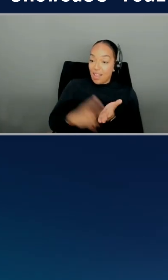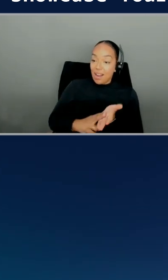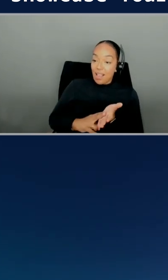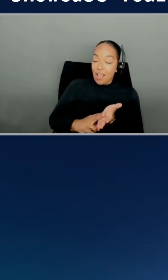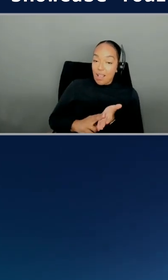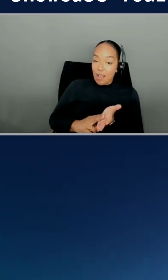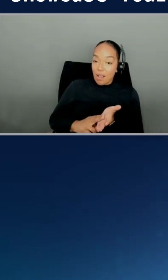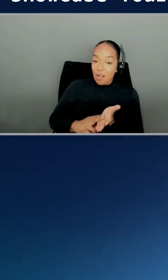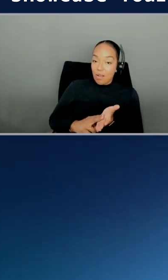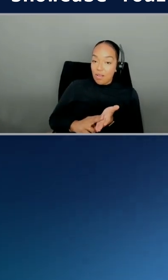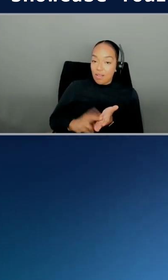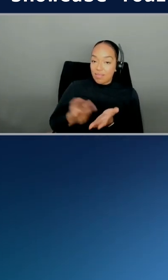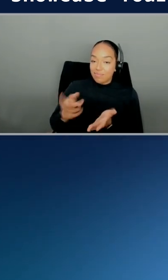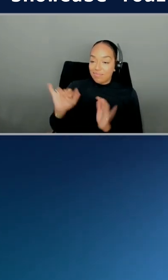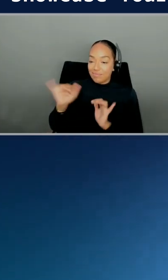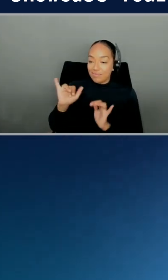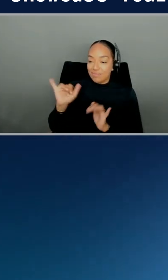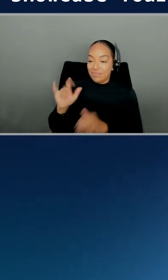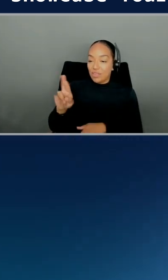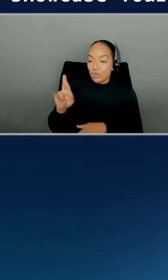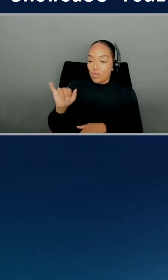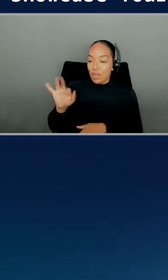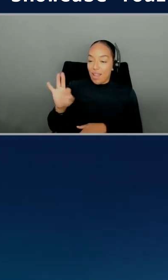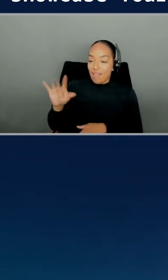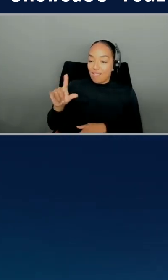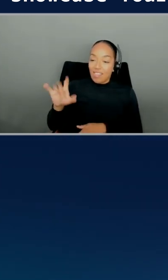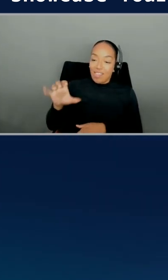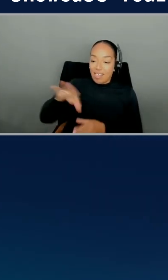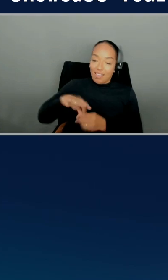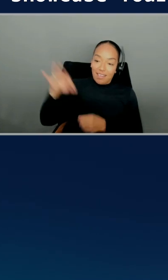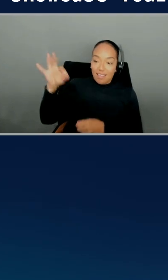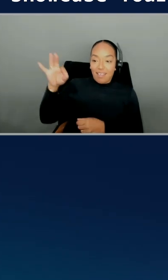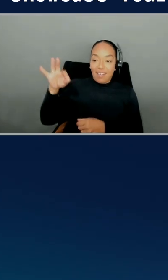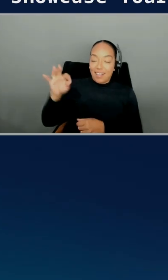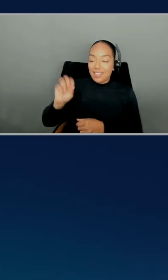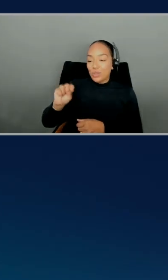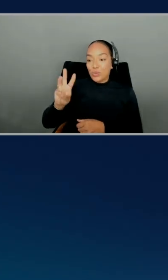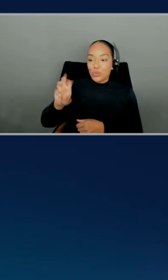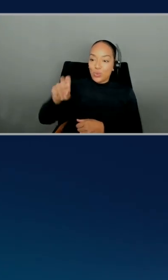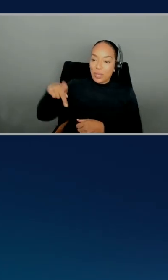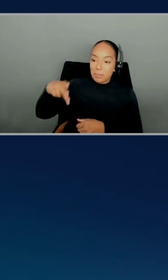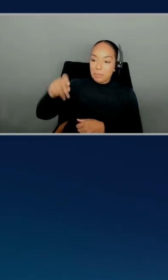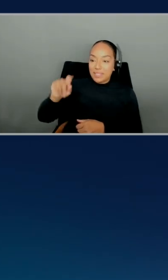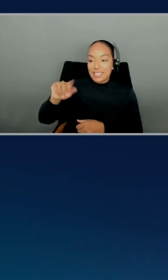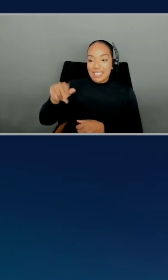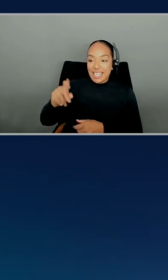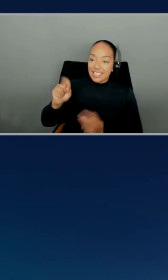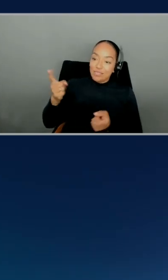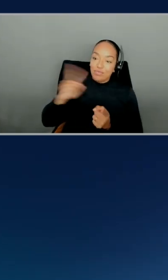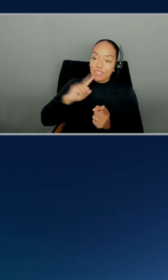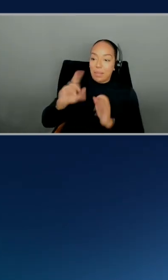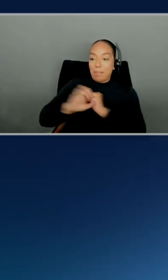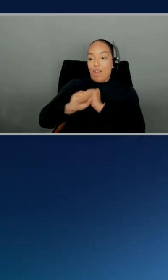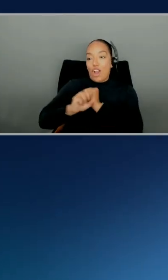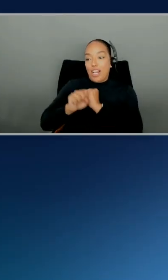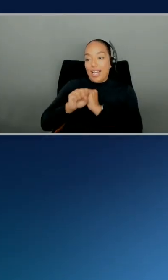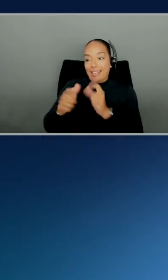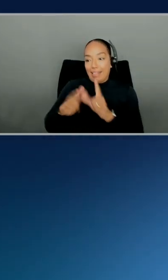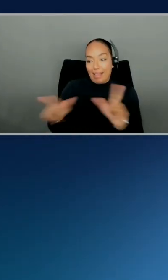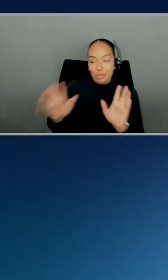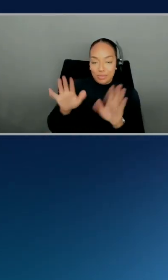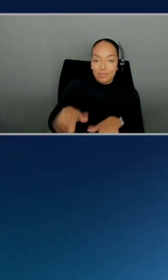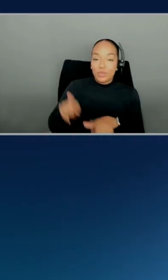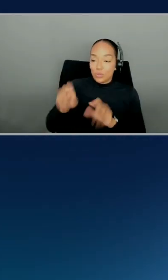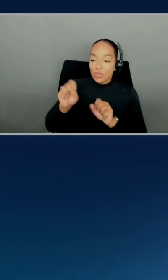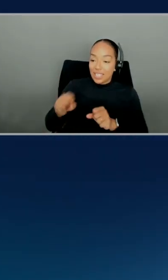a raffle, but it's called a Sweepstake. Whatever. So marketing language. Yeah. But you can win stuff. You can win tickets to